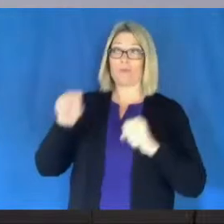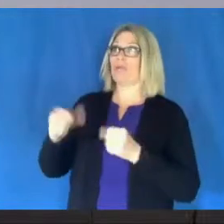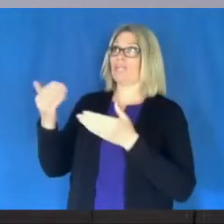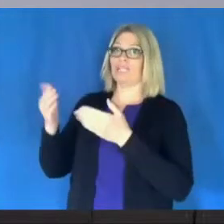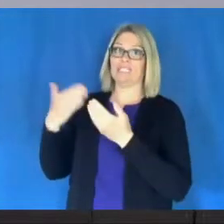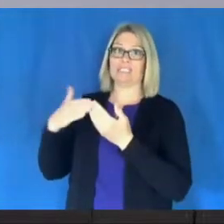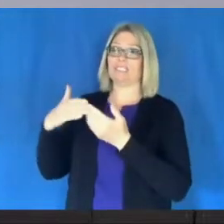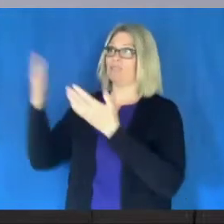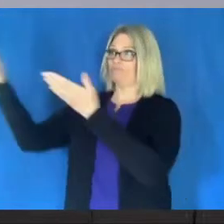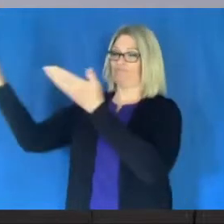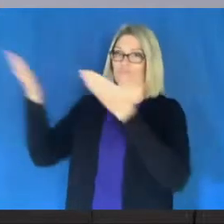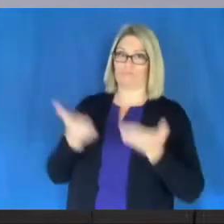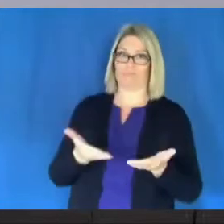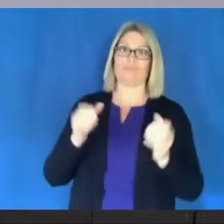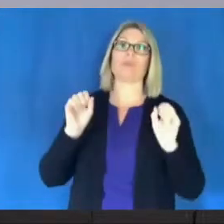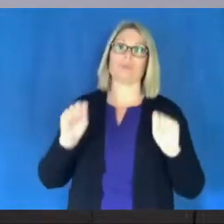COVID-19.